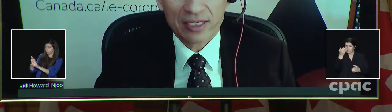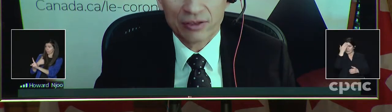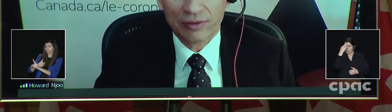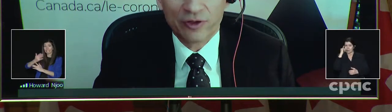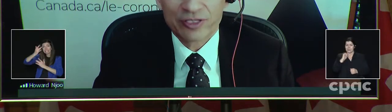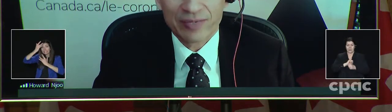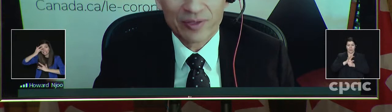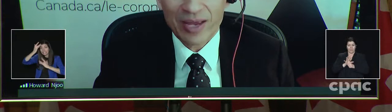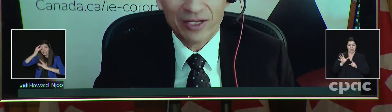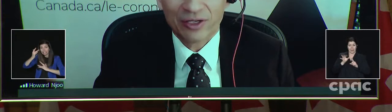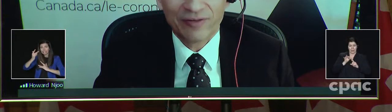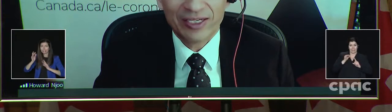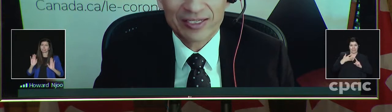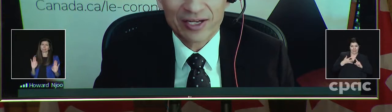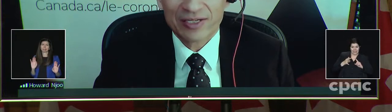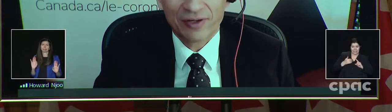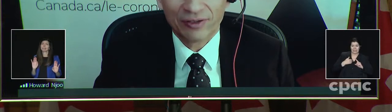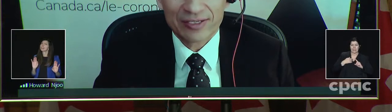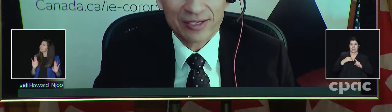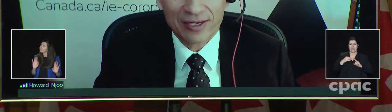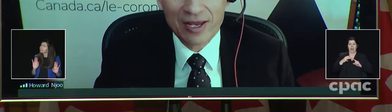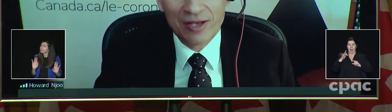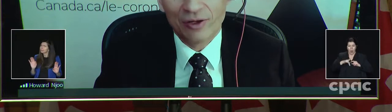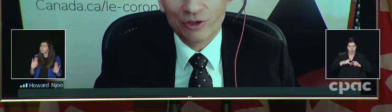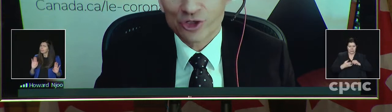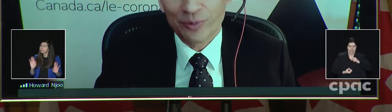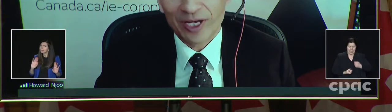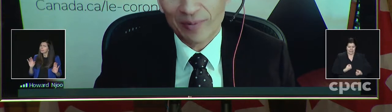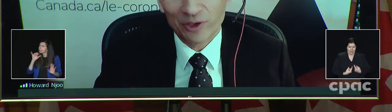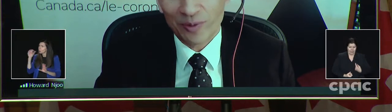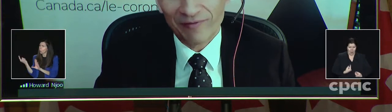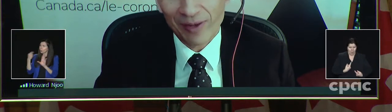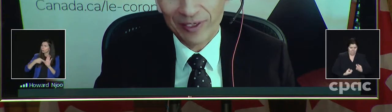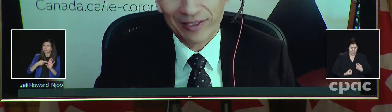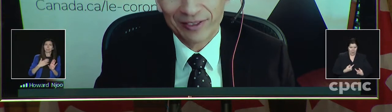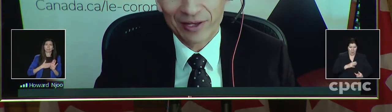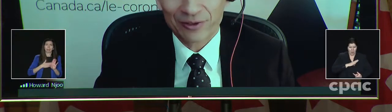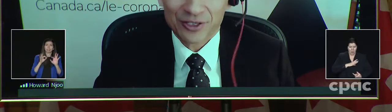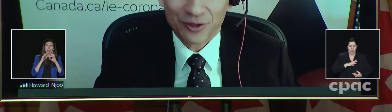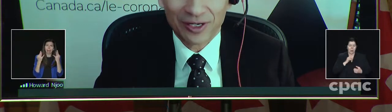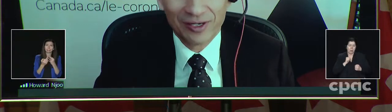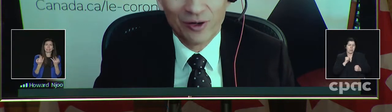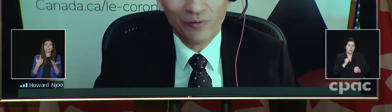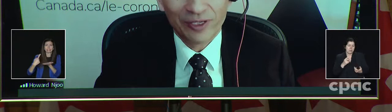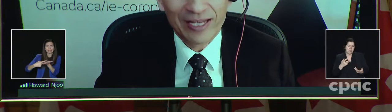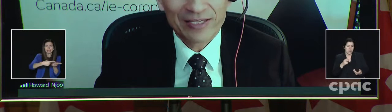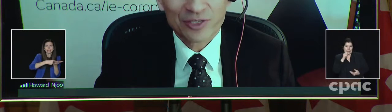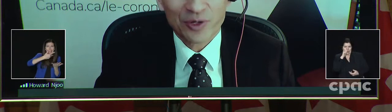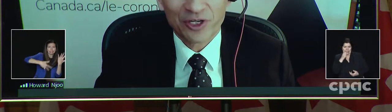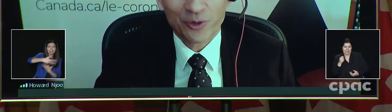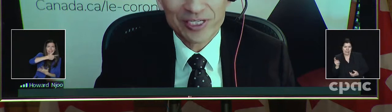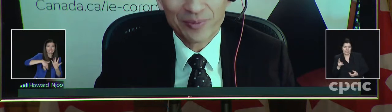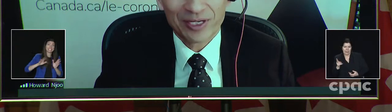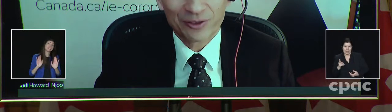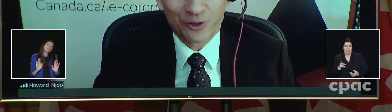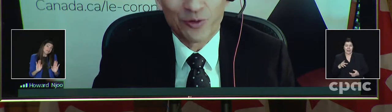stance is that if you're symptomatic, you have any signs of illness, no, you shouldn't be coming to my family get together. So hopefully